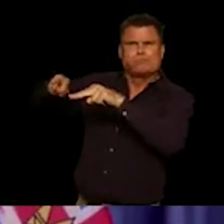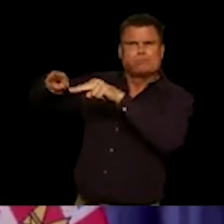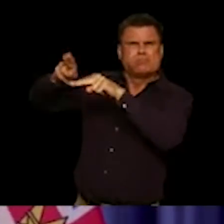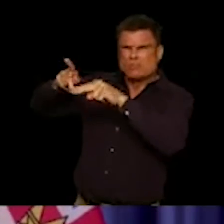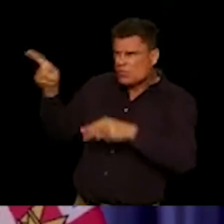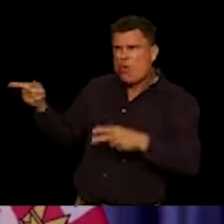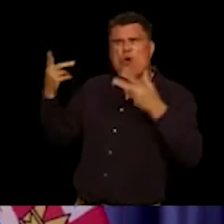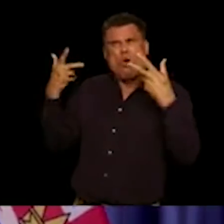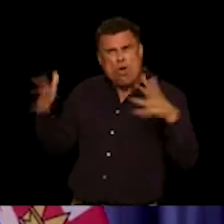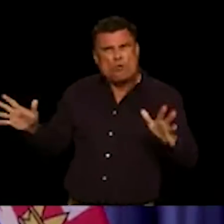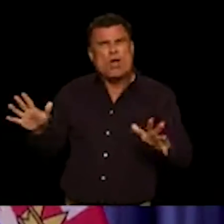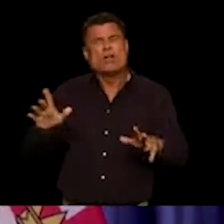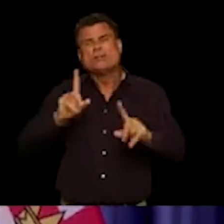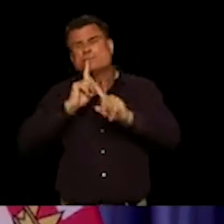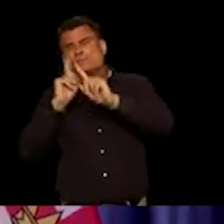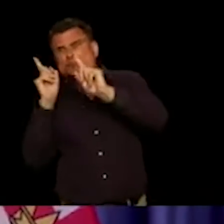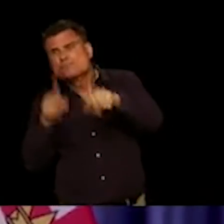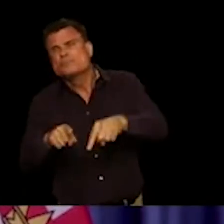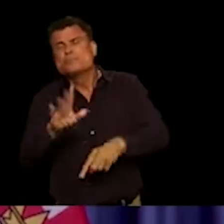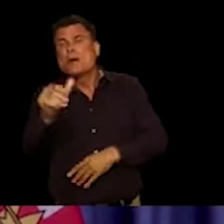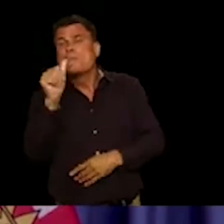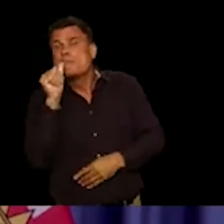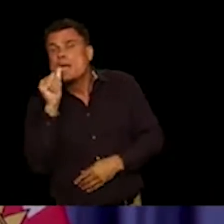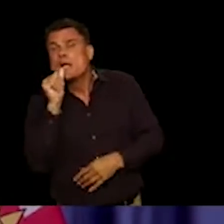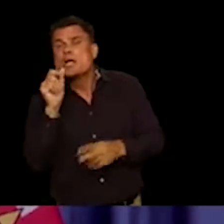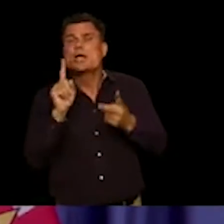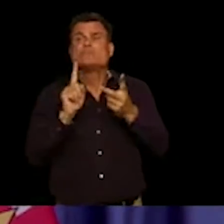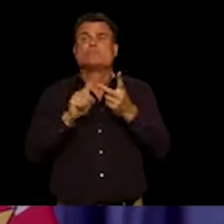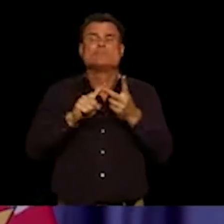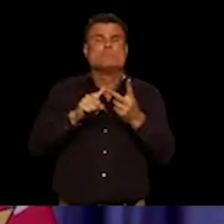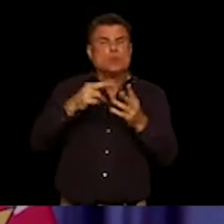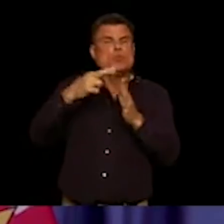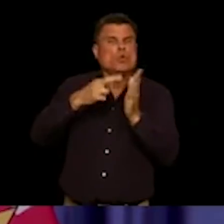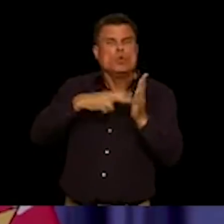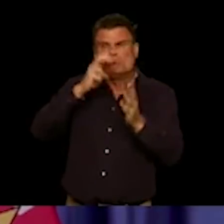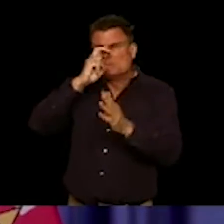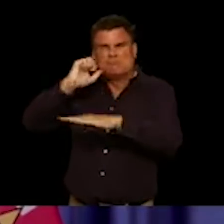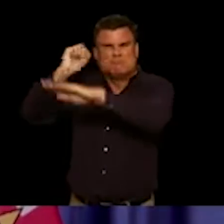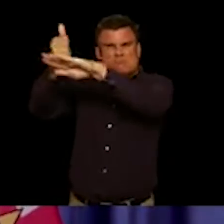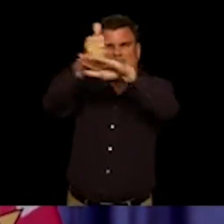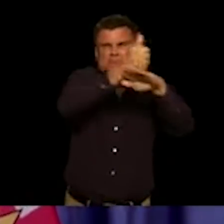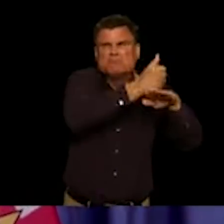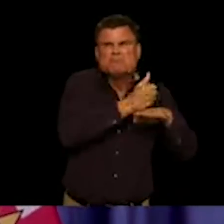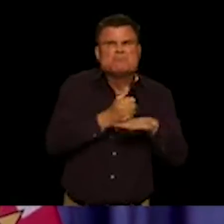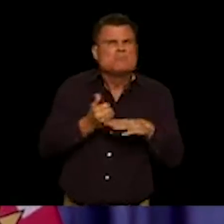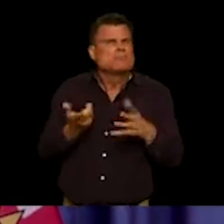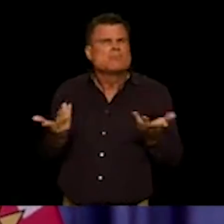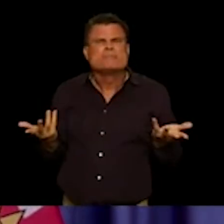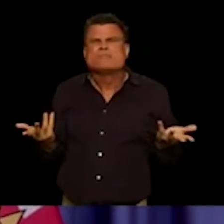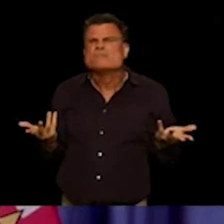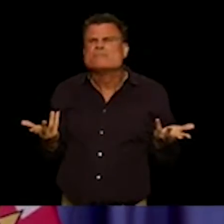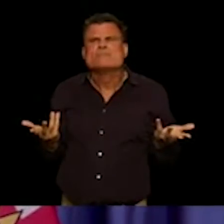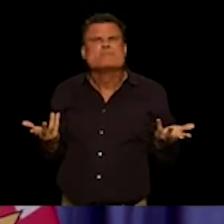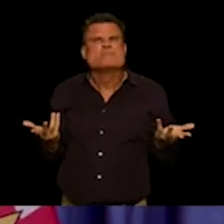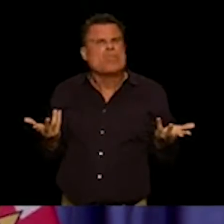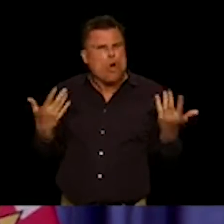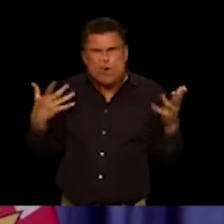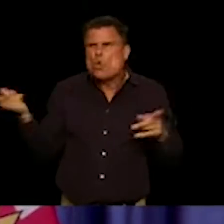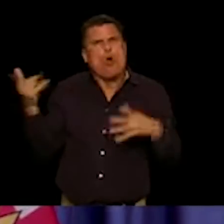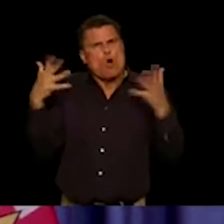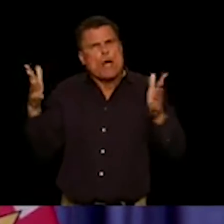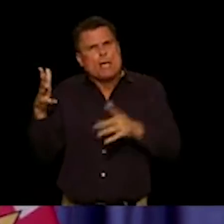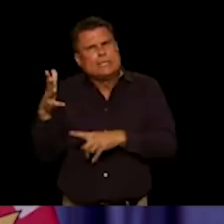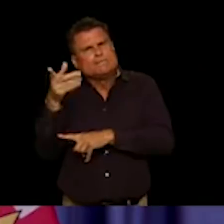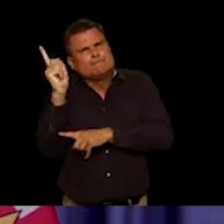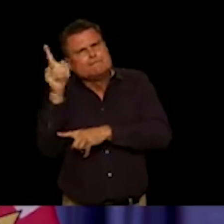before, but even after additional restrictions were put in place on venues like bars, beyond a scolding, I guess, from you as Premier, what is the next tactic